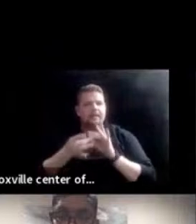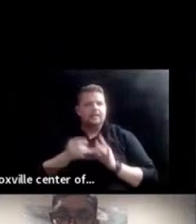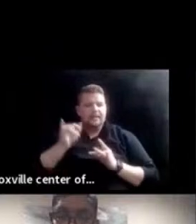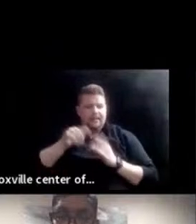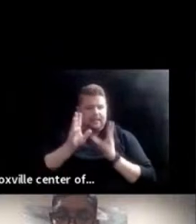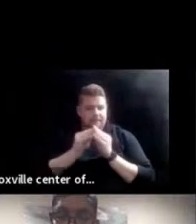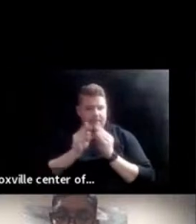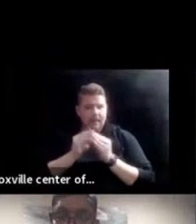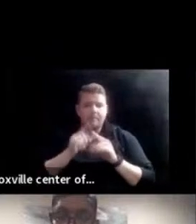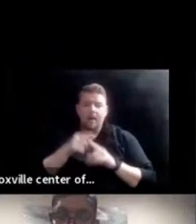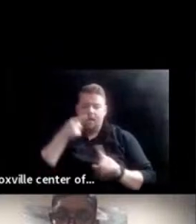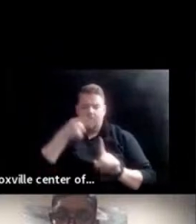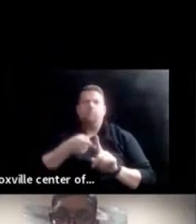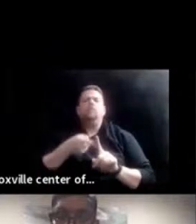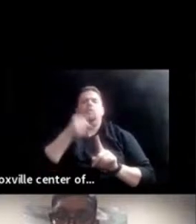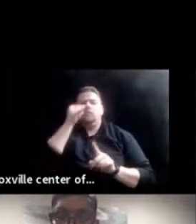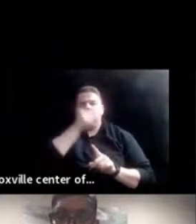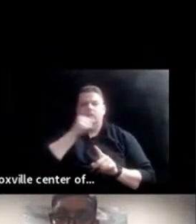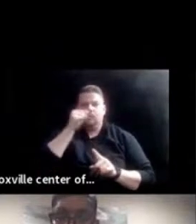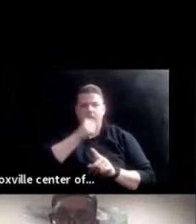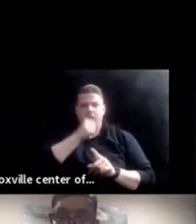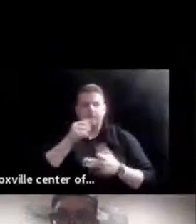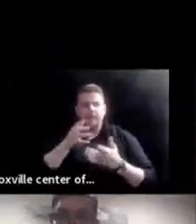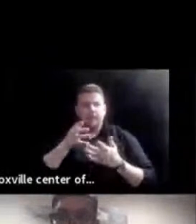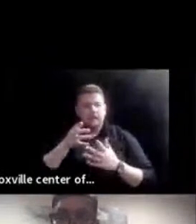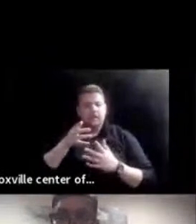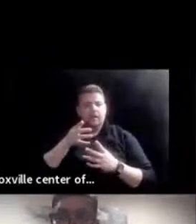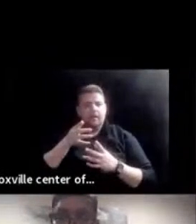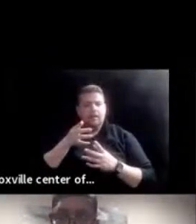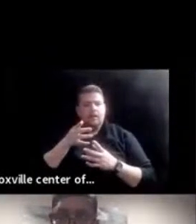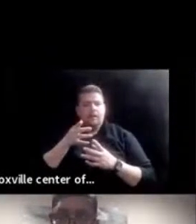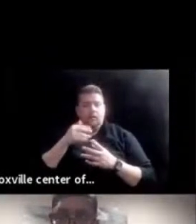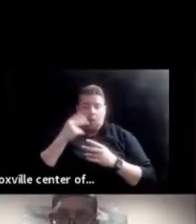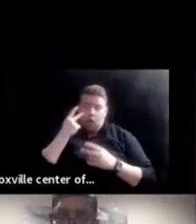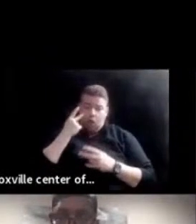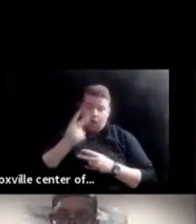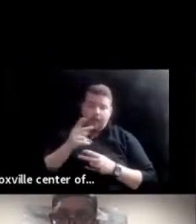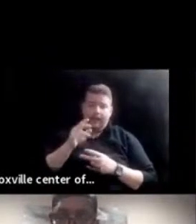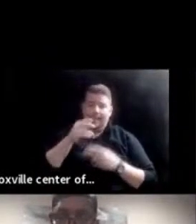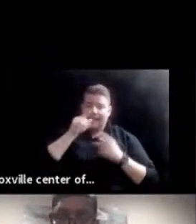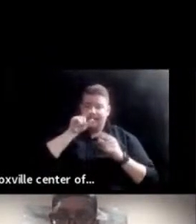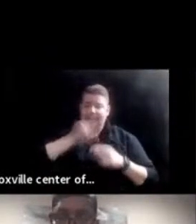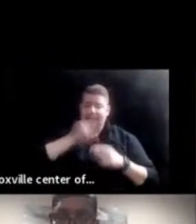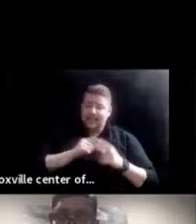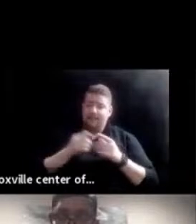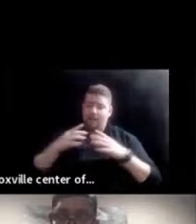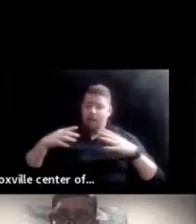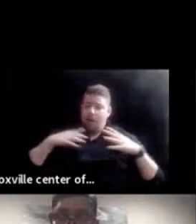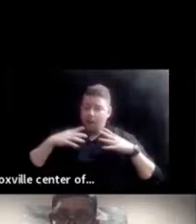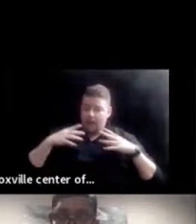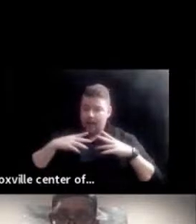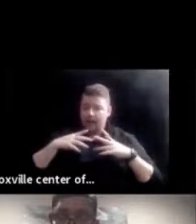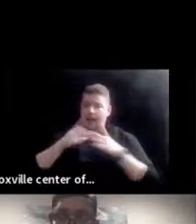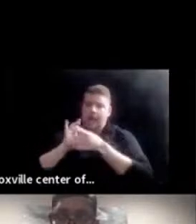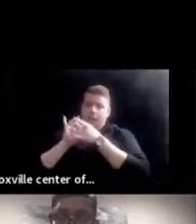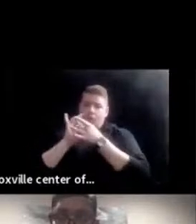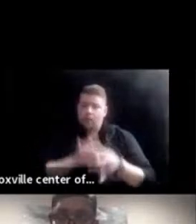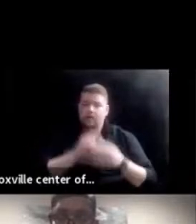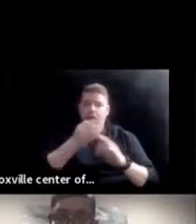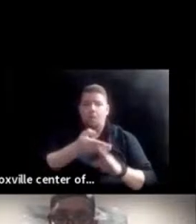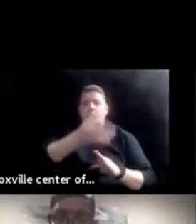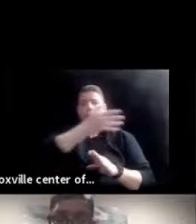But what was striking to me is looking at the Thanksgiving holiday and correlating it with some